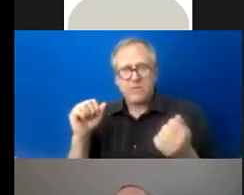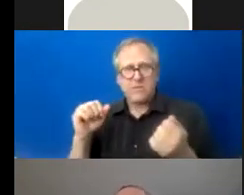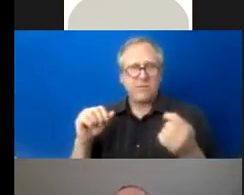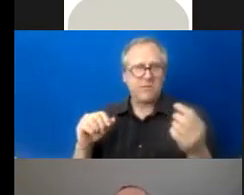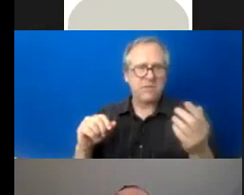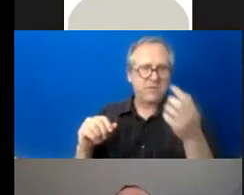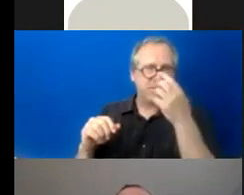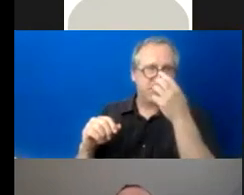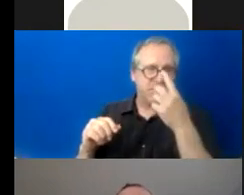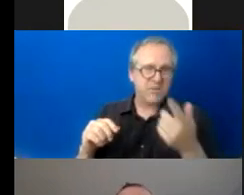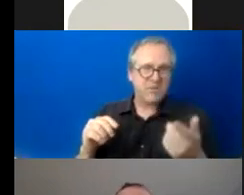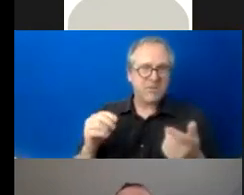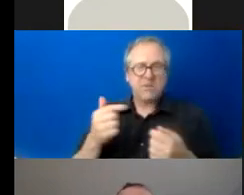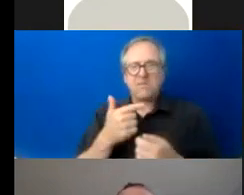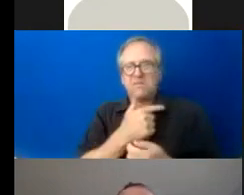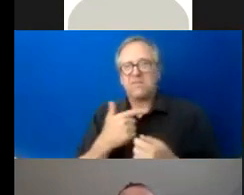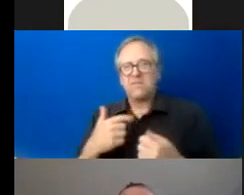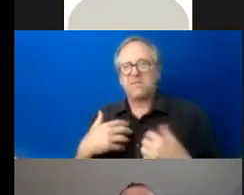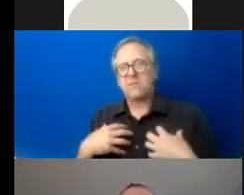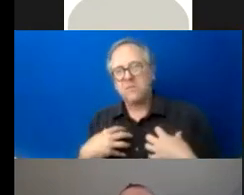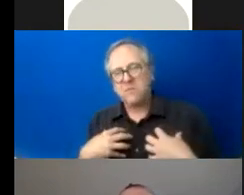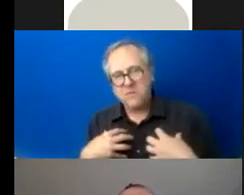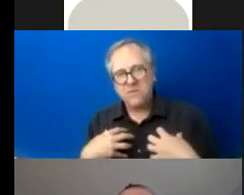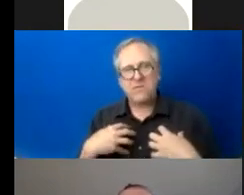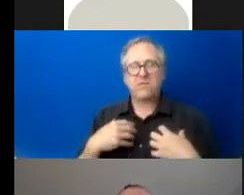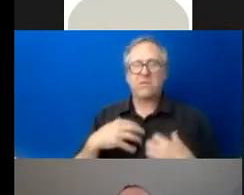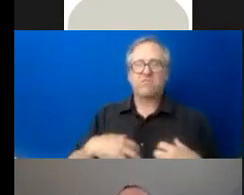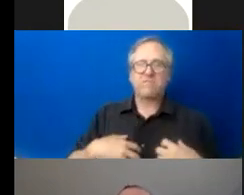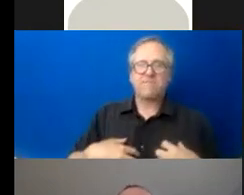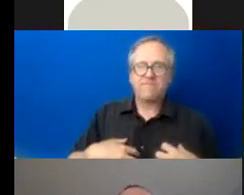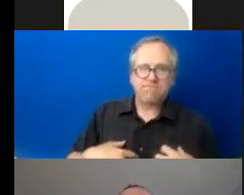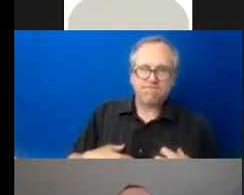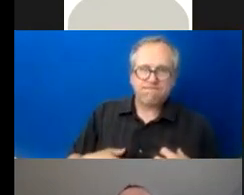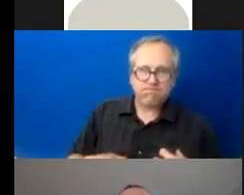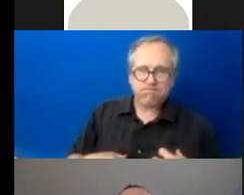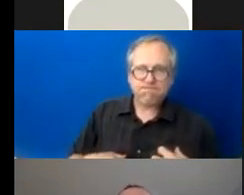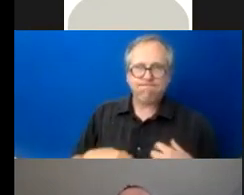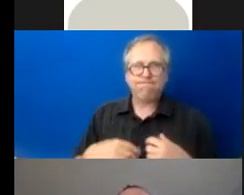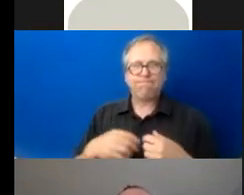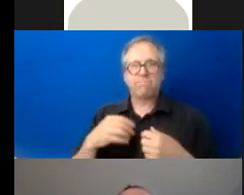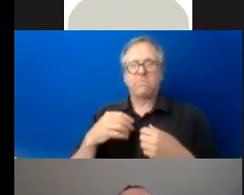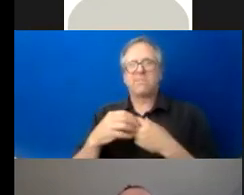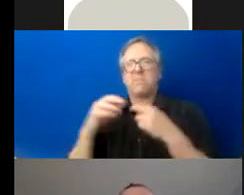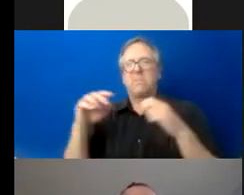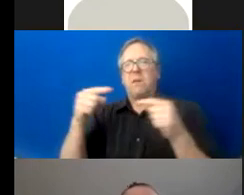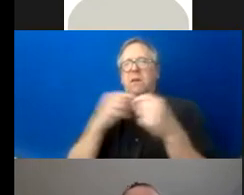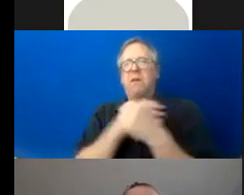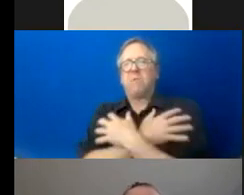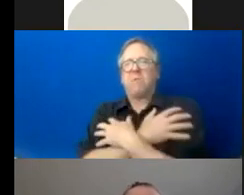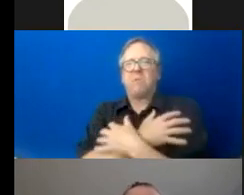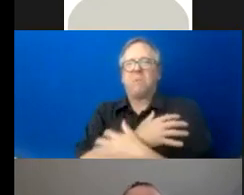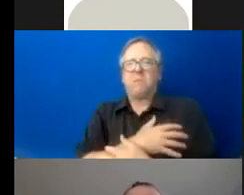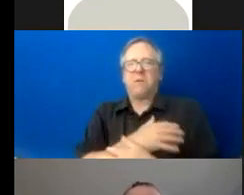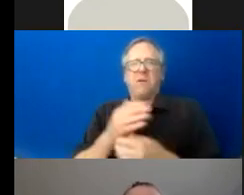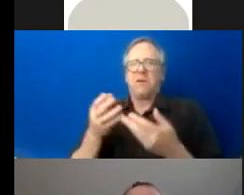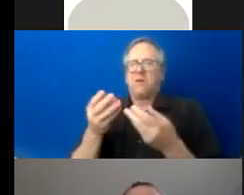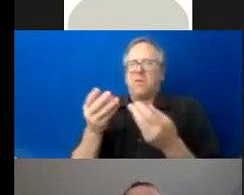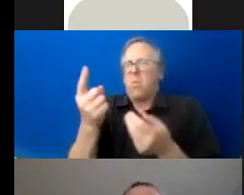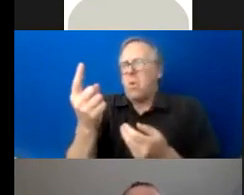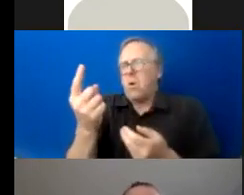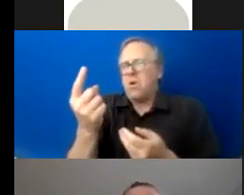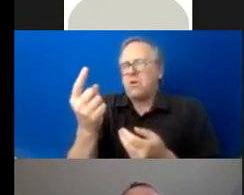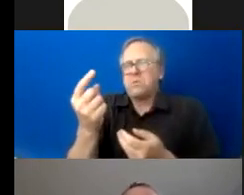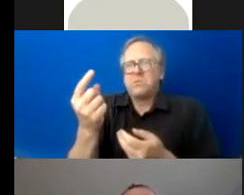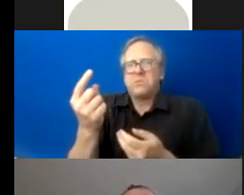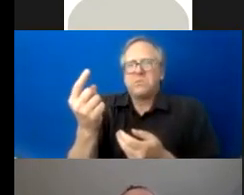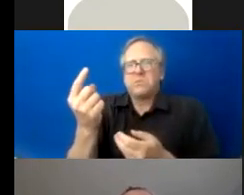muscle where you get the vaccine. These side effects are temporary and they go away within a couple of days, even within 24 hours after getting the vaccine.